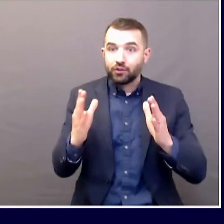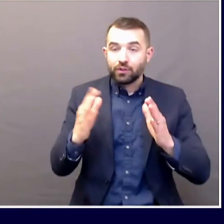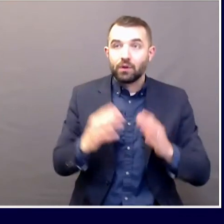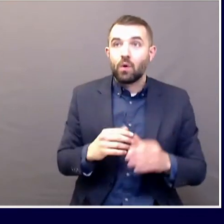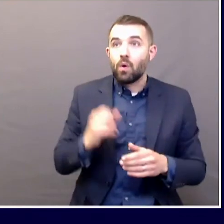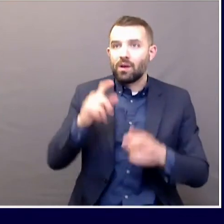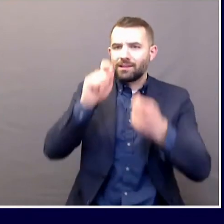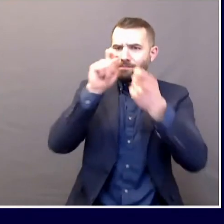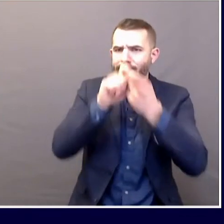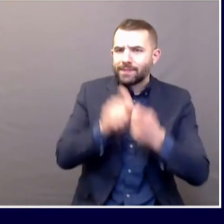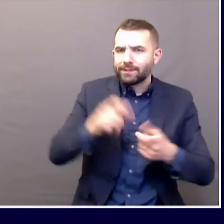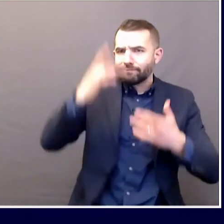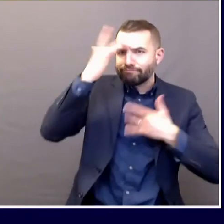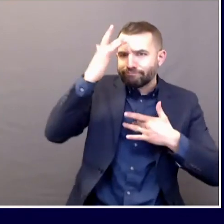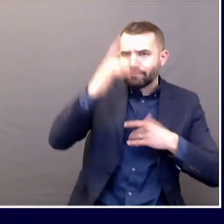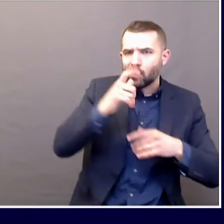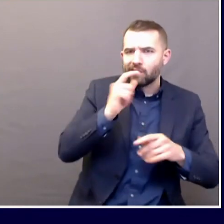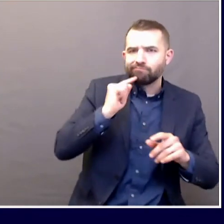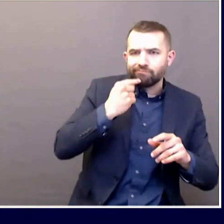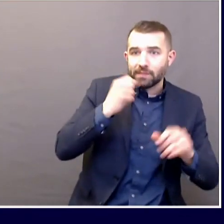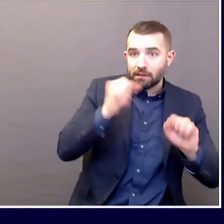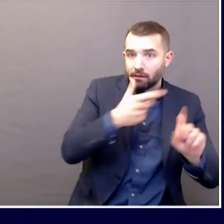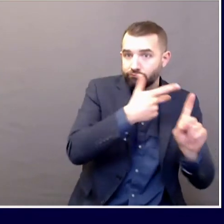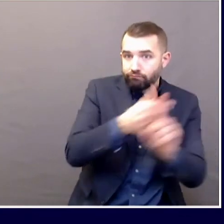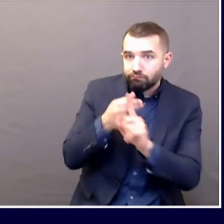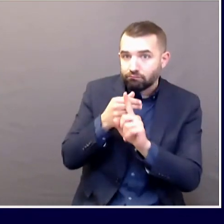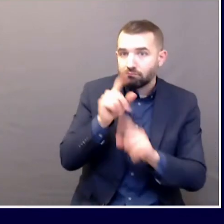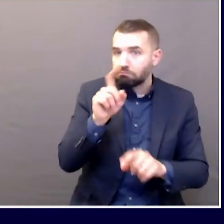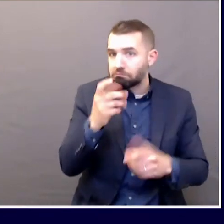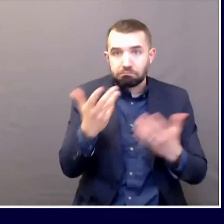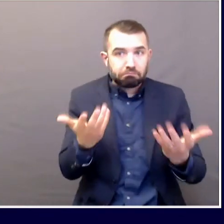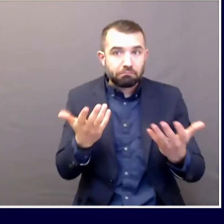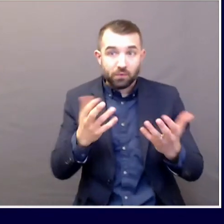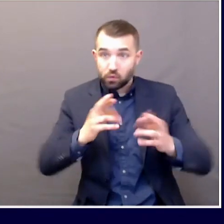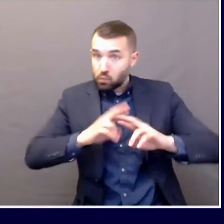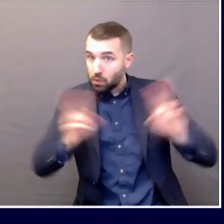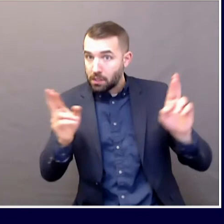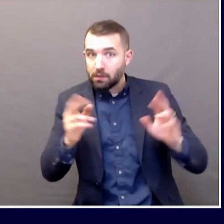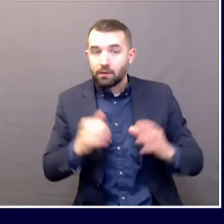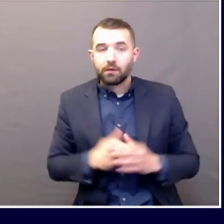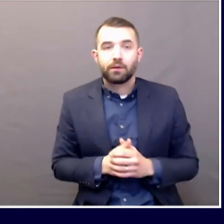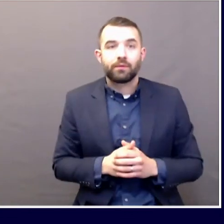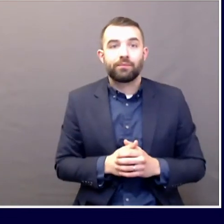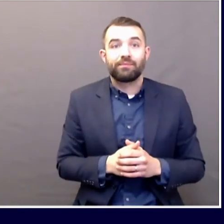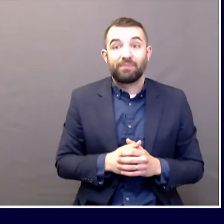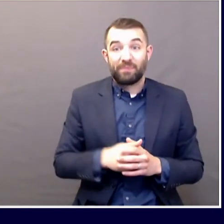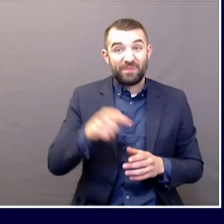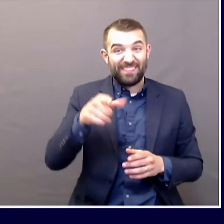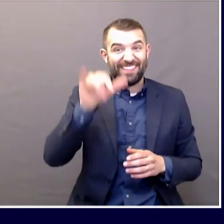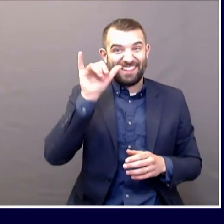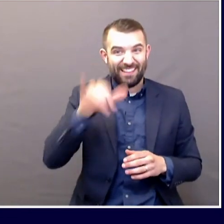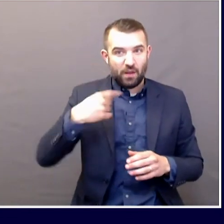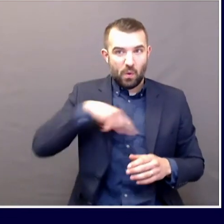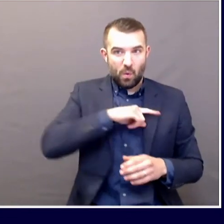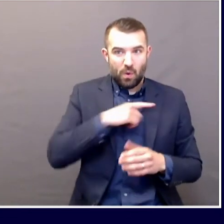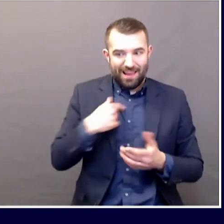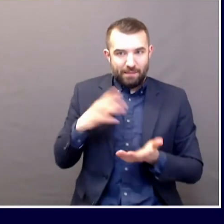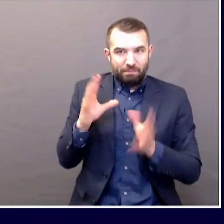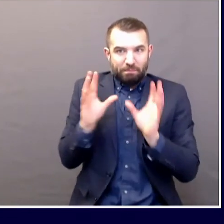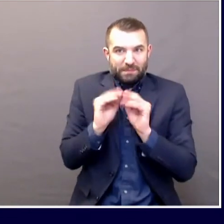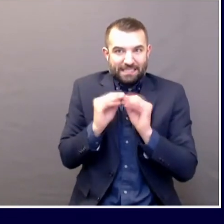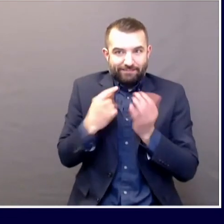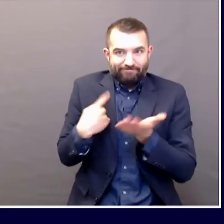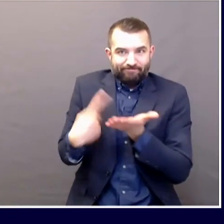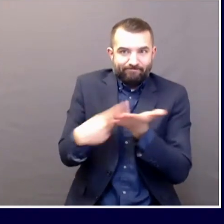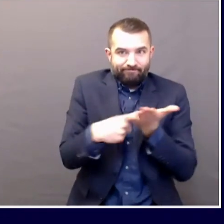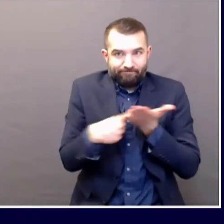Yeah, Patty, I think we've been asking ourselves those same questions internally. And as I've talked about at these meetings,